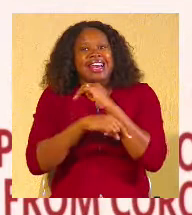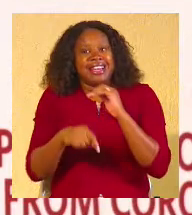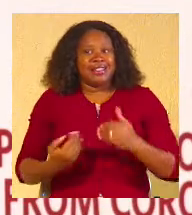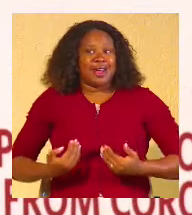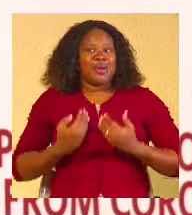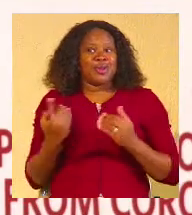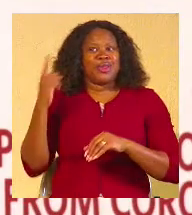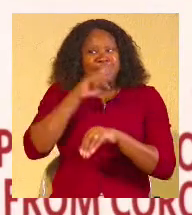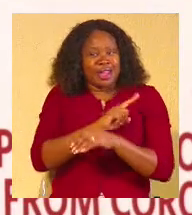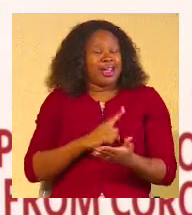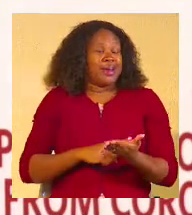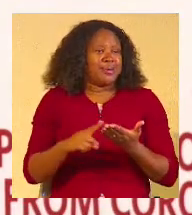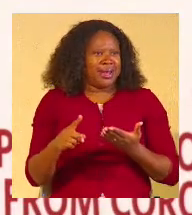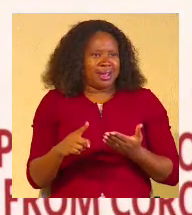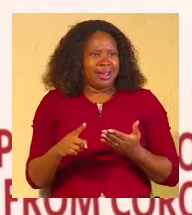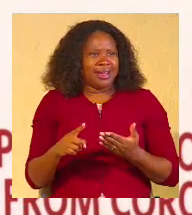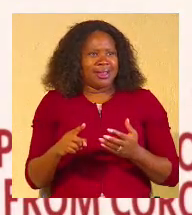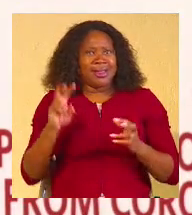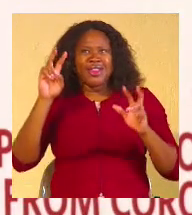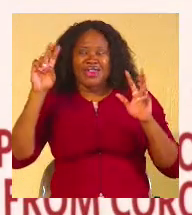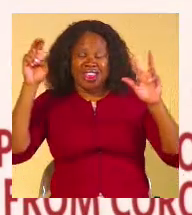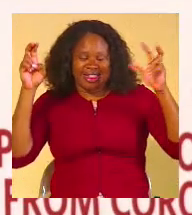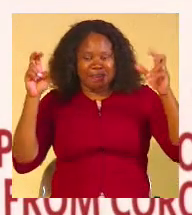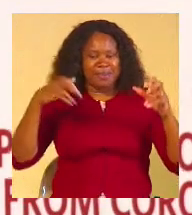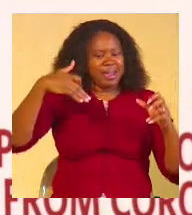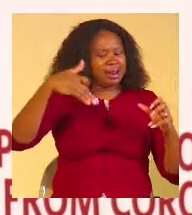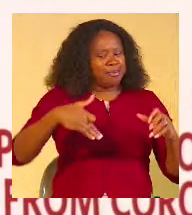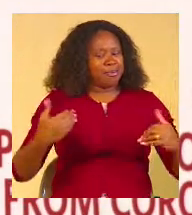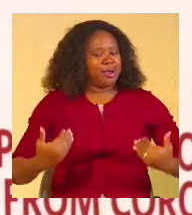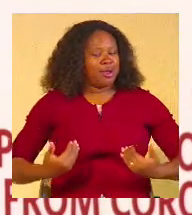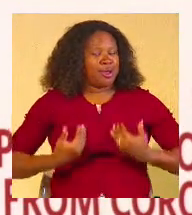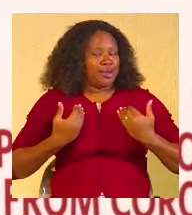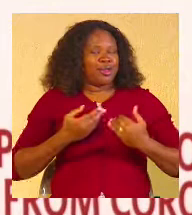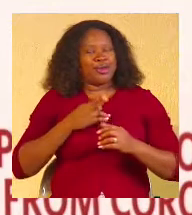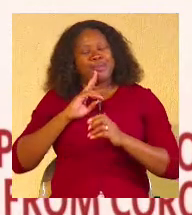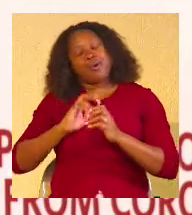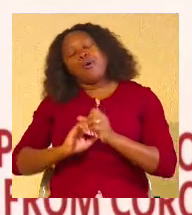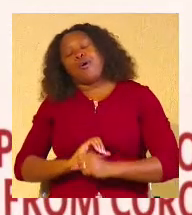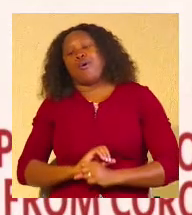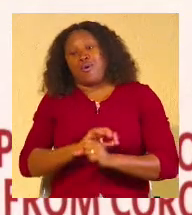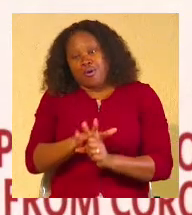Week under the theme, the Namibian Youth Response to